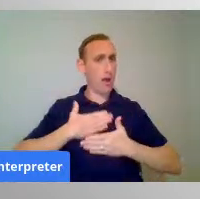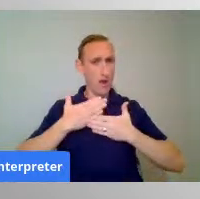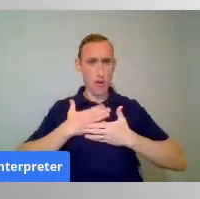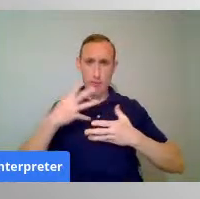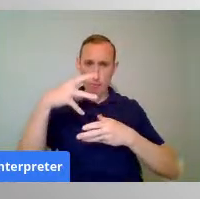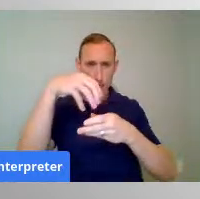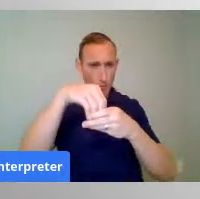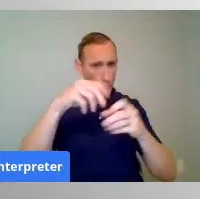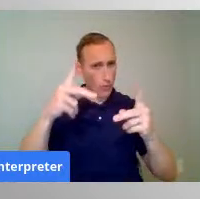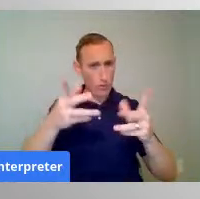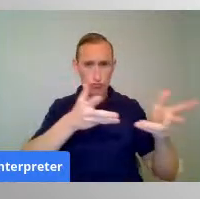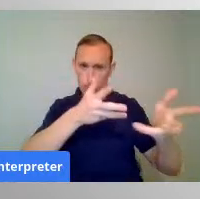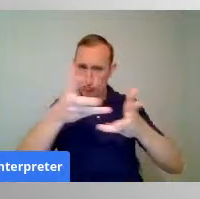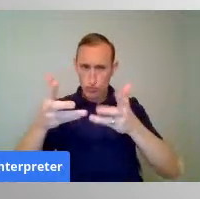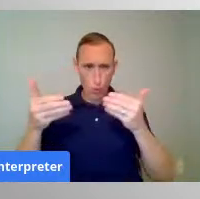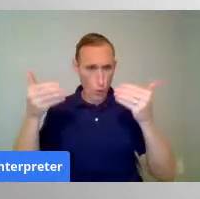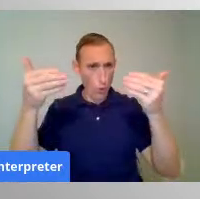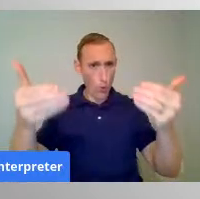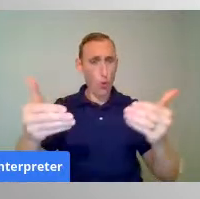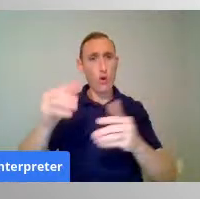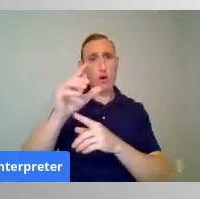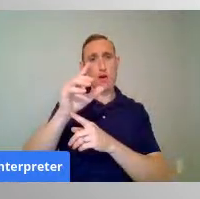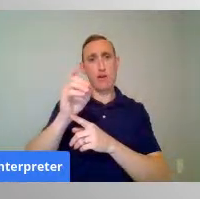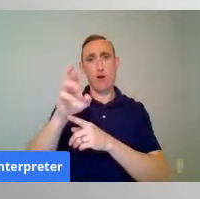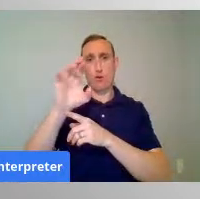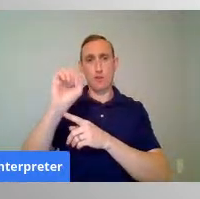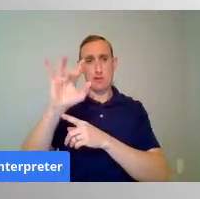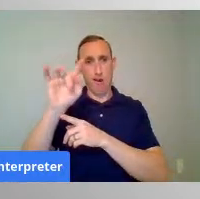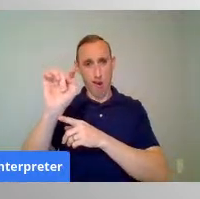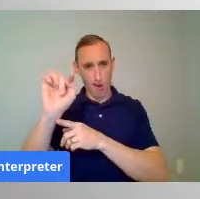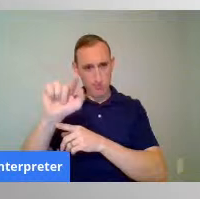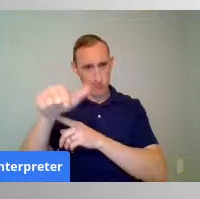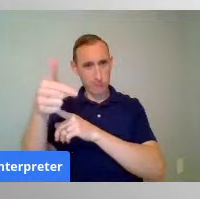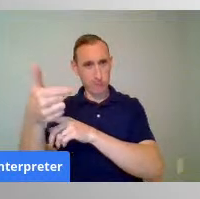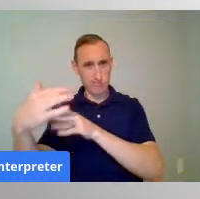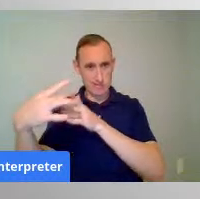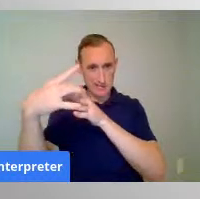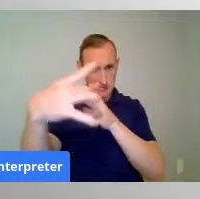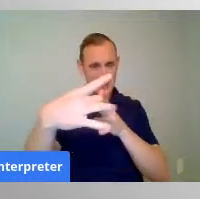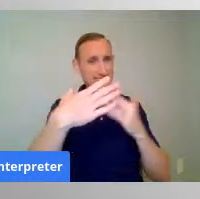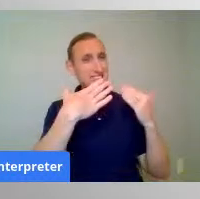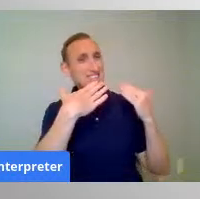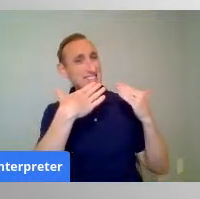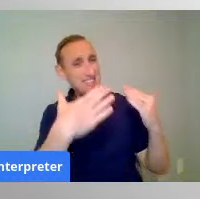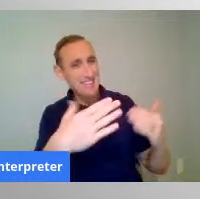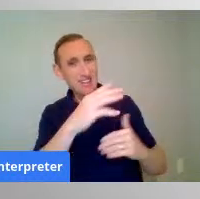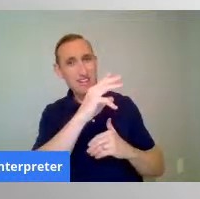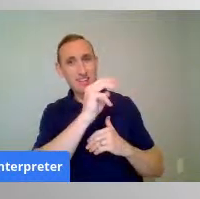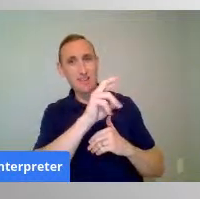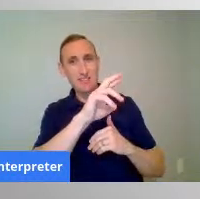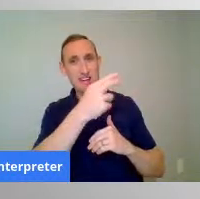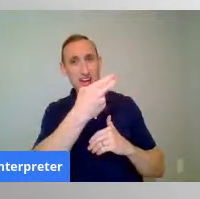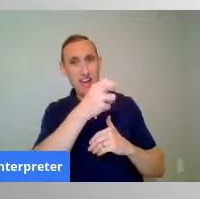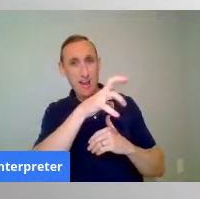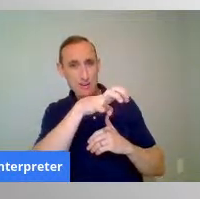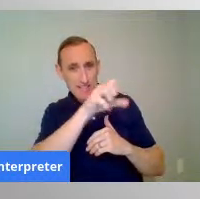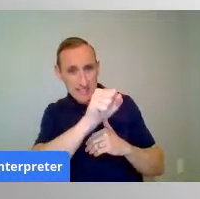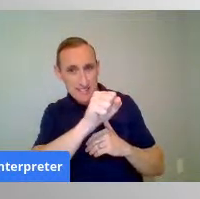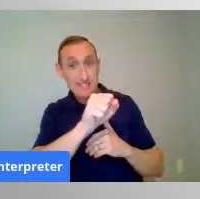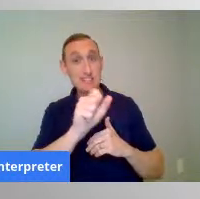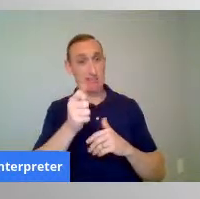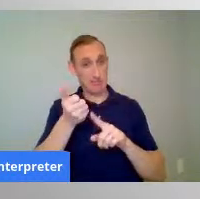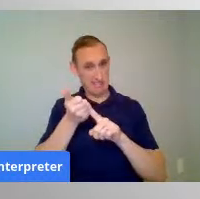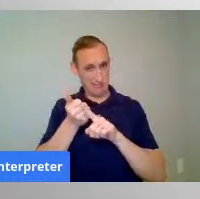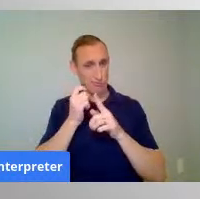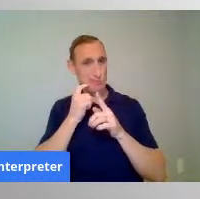be appreciated. So without further ado, Dr. Scott, the show is yours. Thank you, Mr. Harris. And as he stated, this